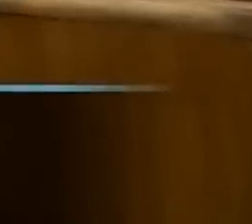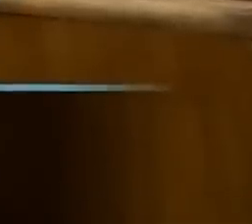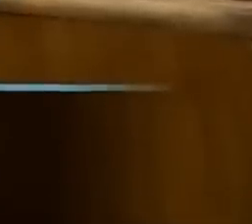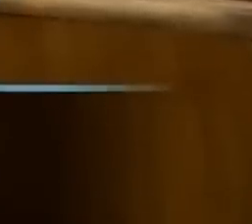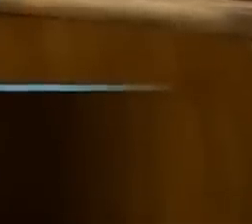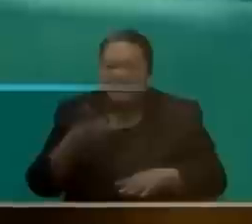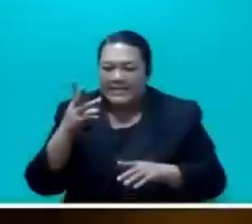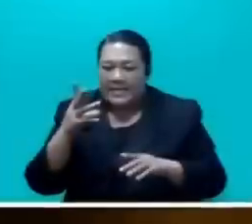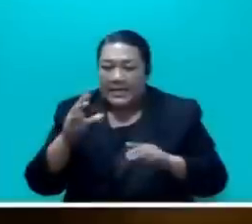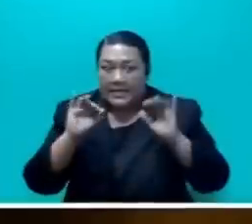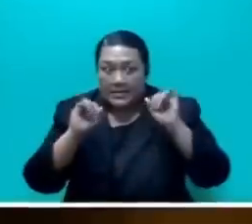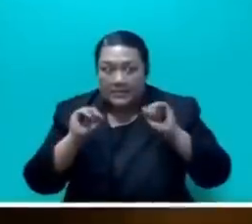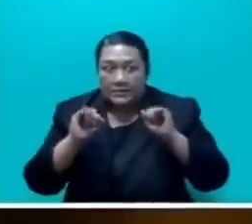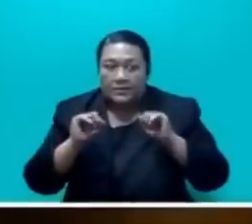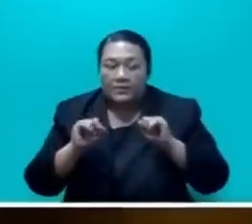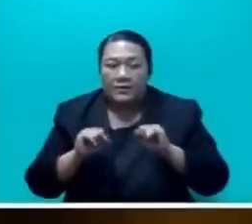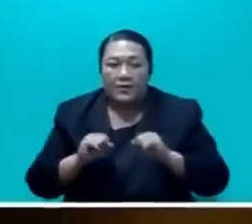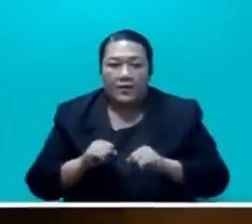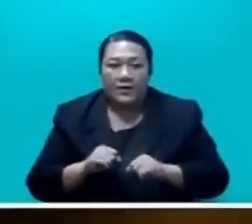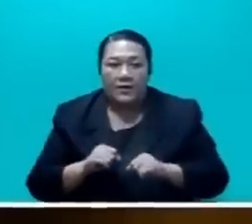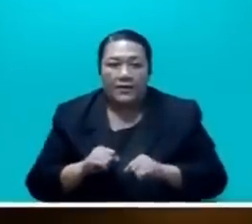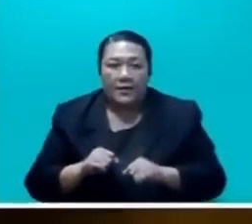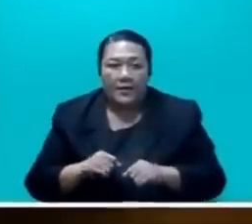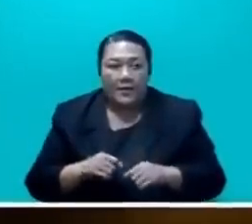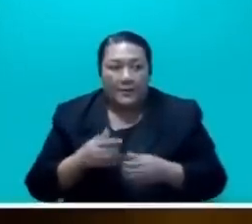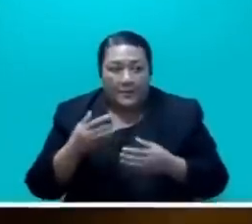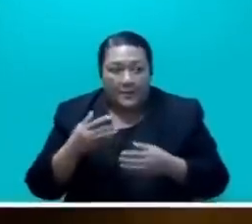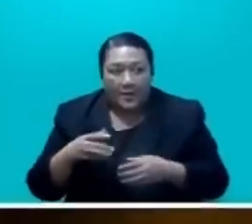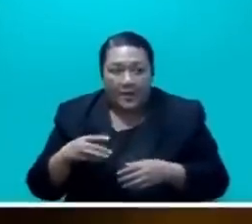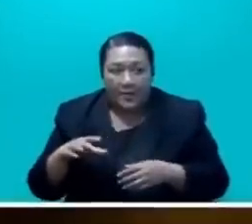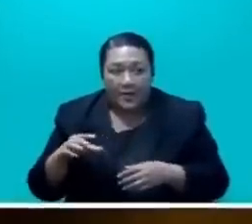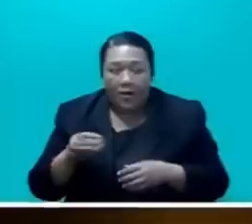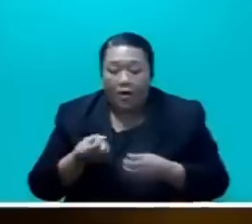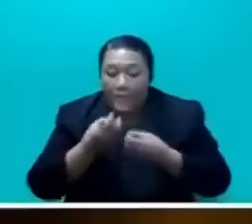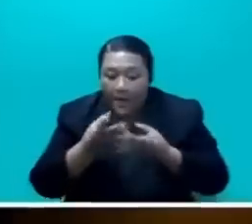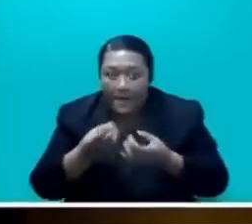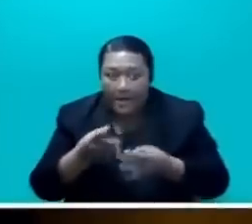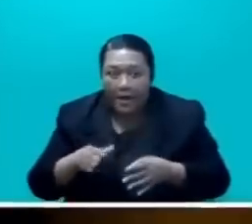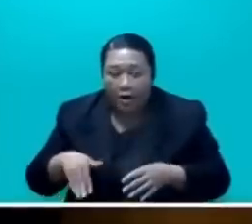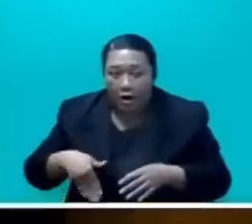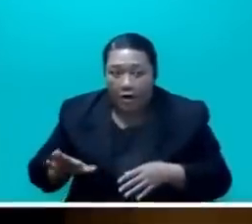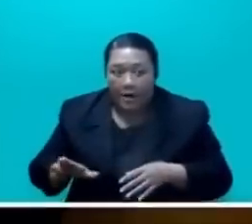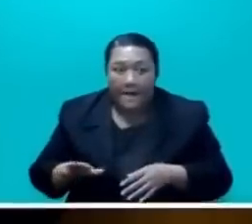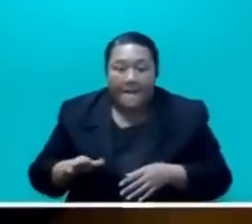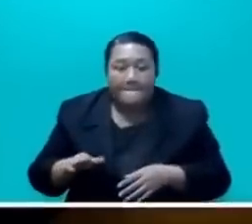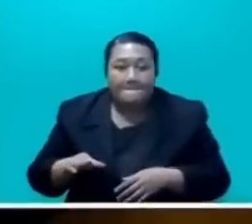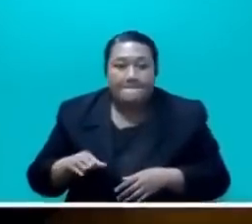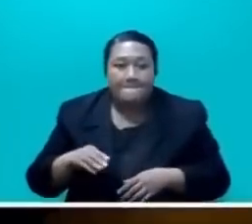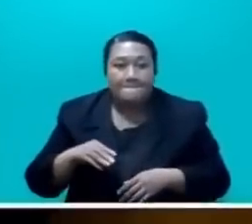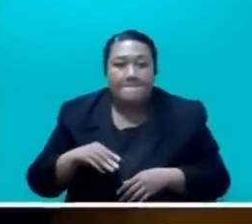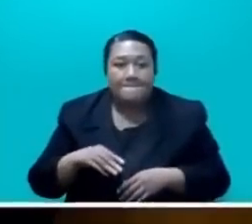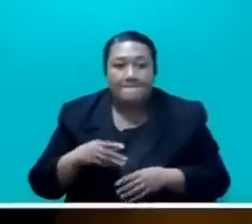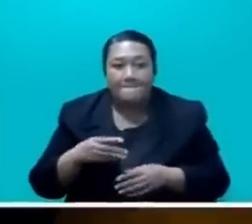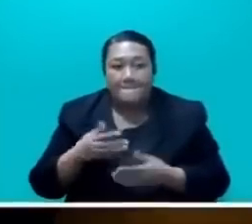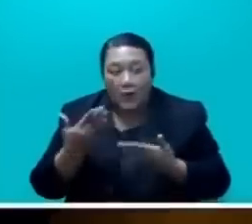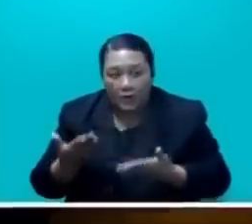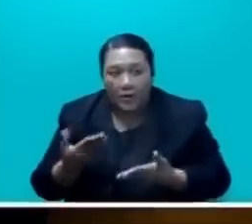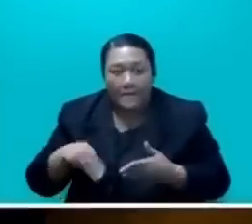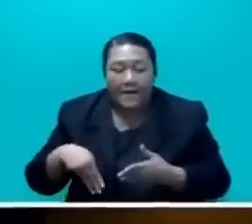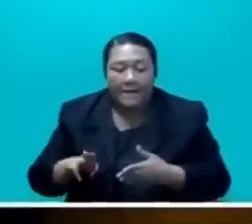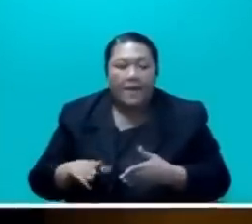matter of privilege brought up by an honourable member, an honourable minister of the House.